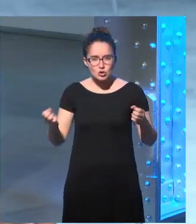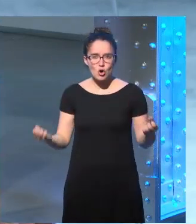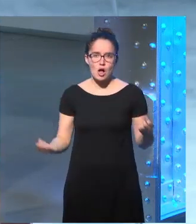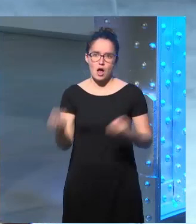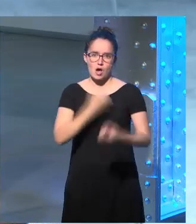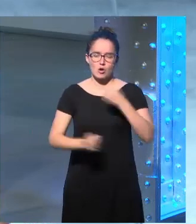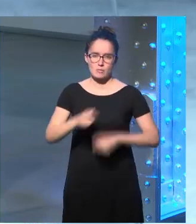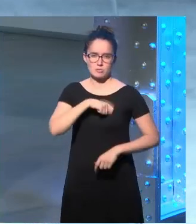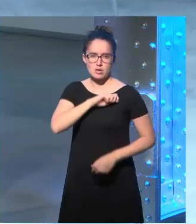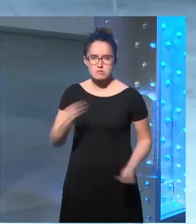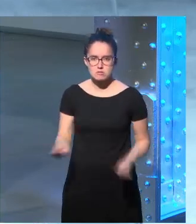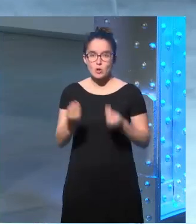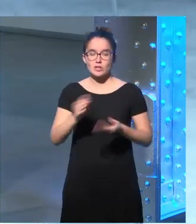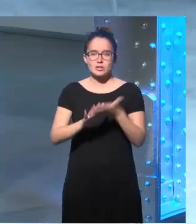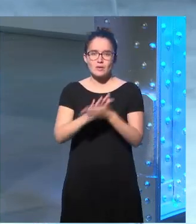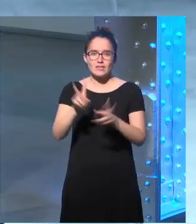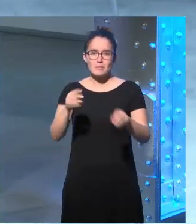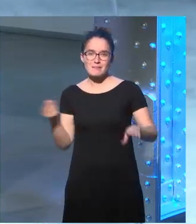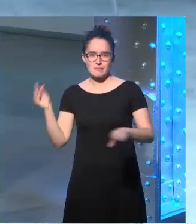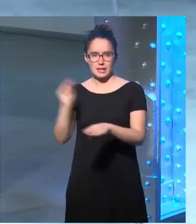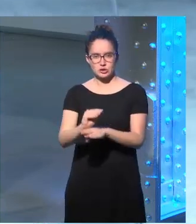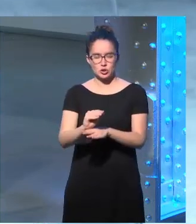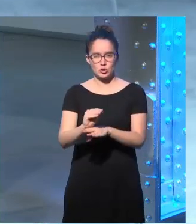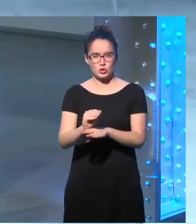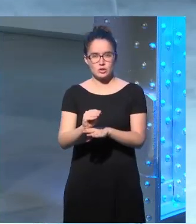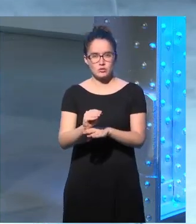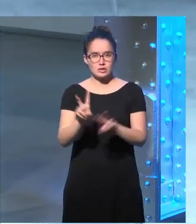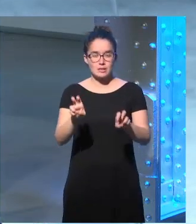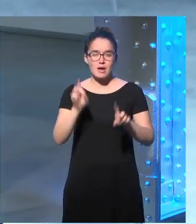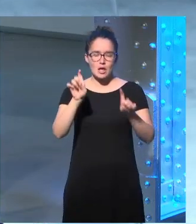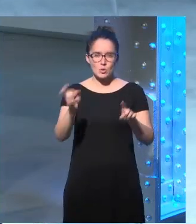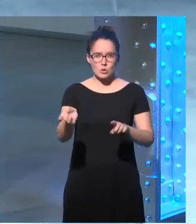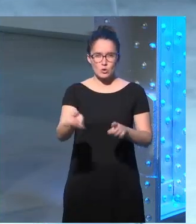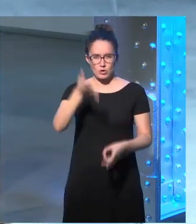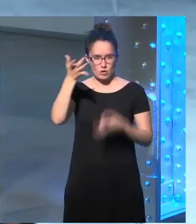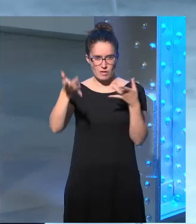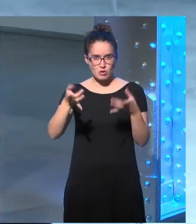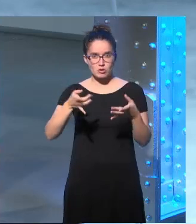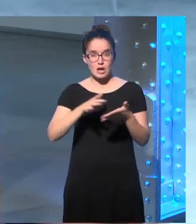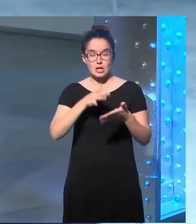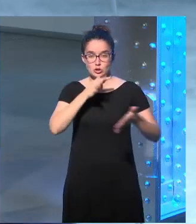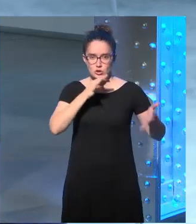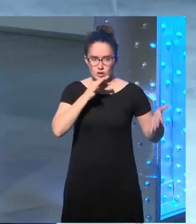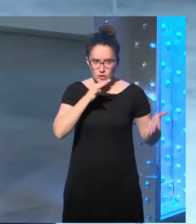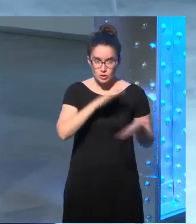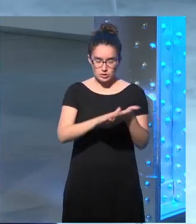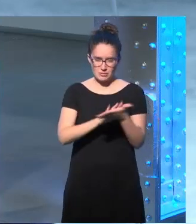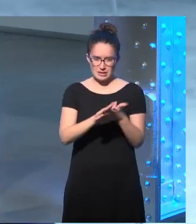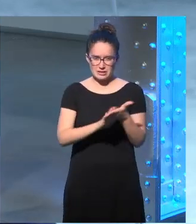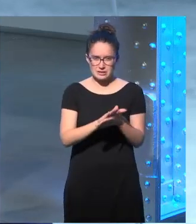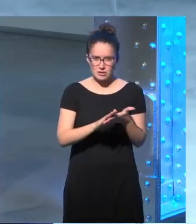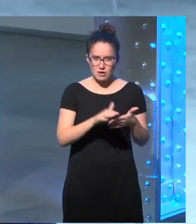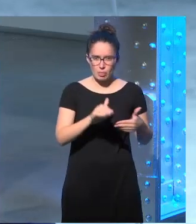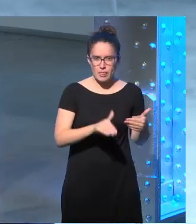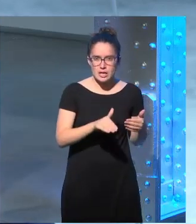innovation world. And the problem here is when we talk about investment and innovation,